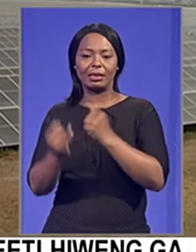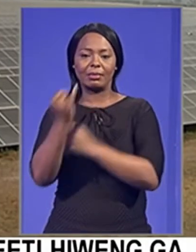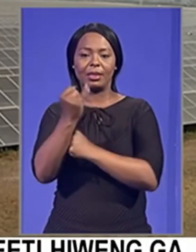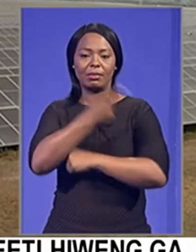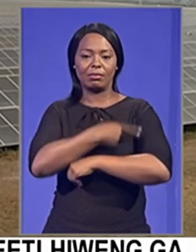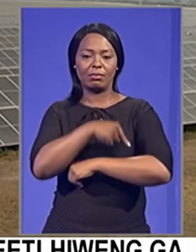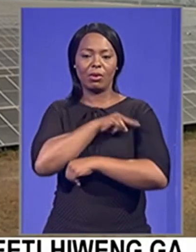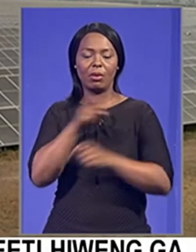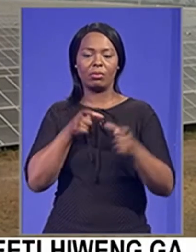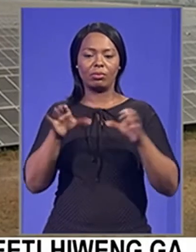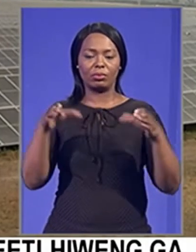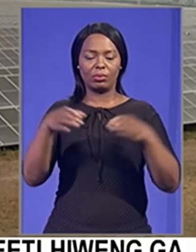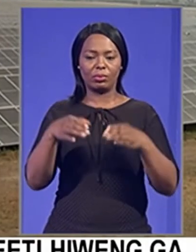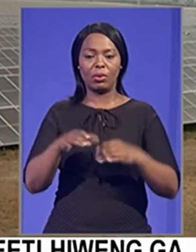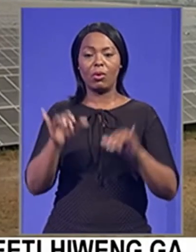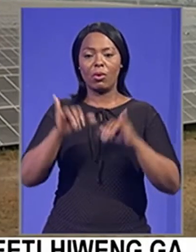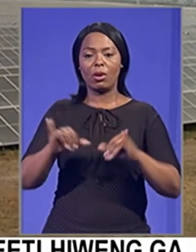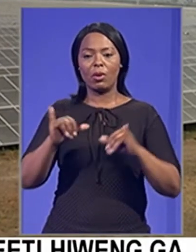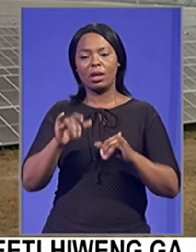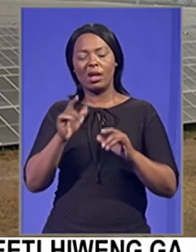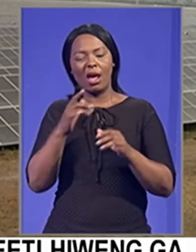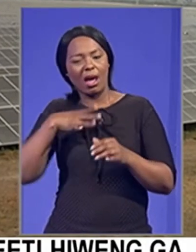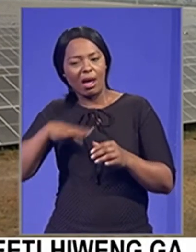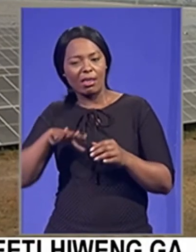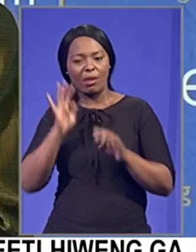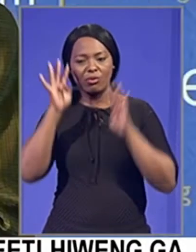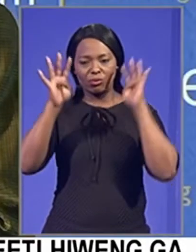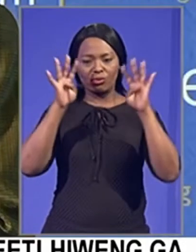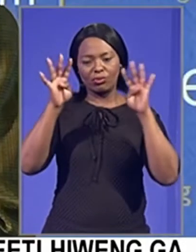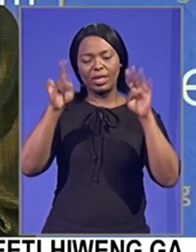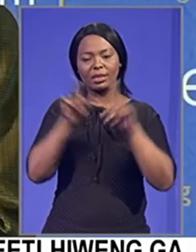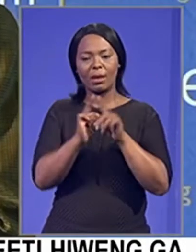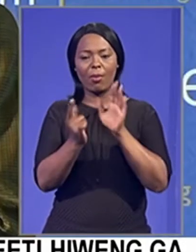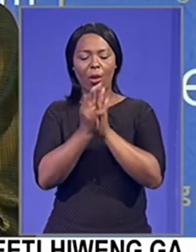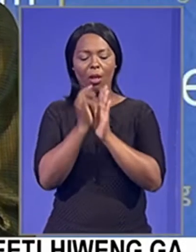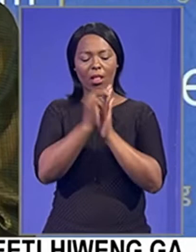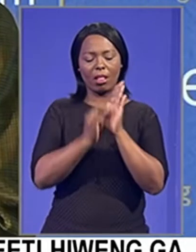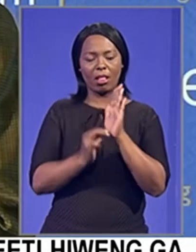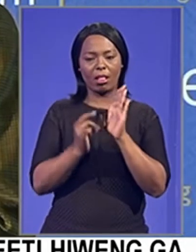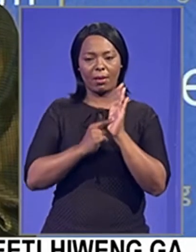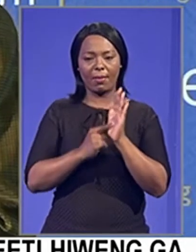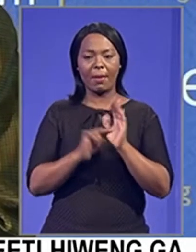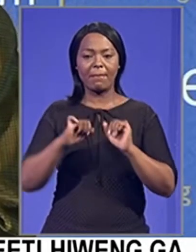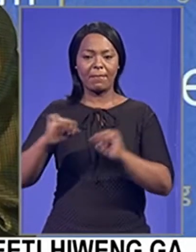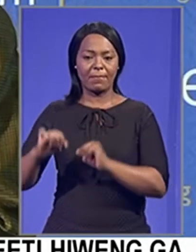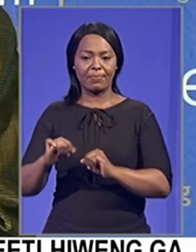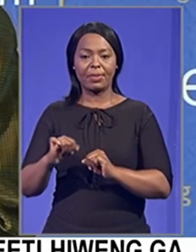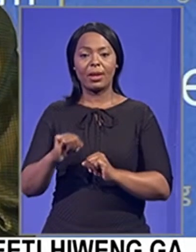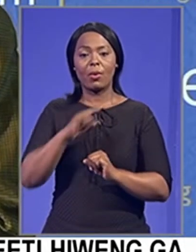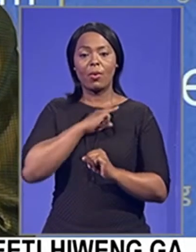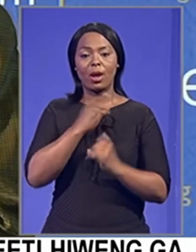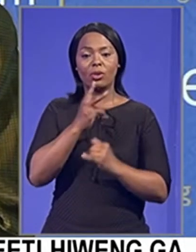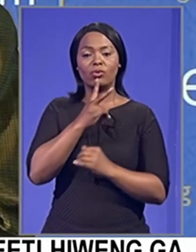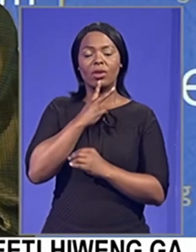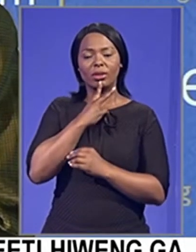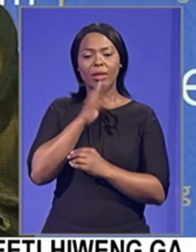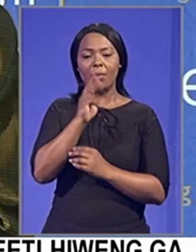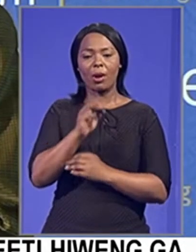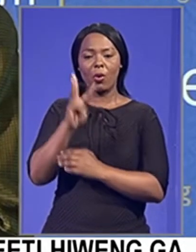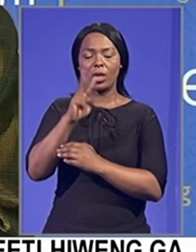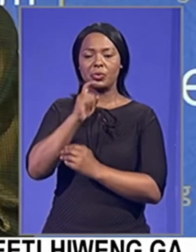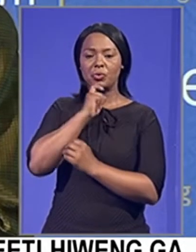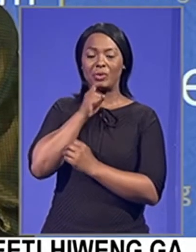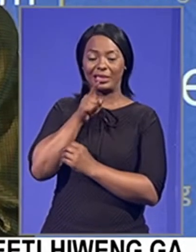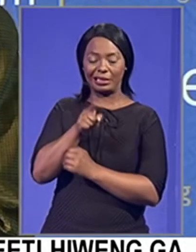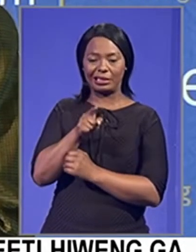atlanegisiwa ga tikologo lefatshe ga mmogo le melawana e mengwe. It's safe to say that it's at least 2,000 megawatts, which